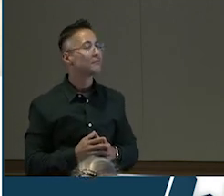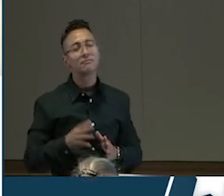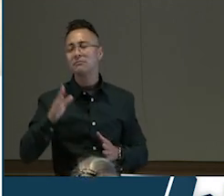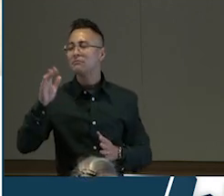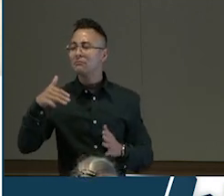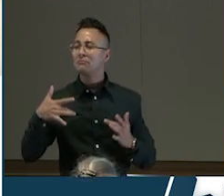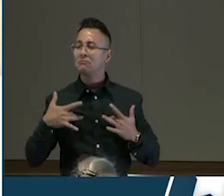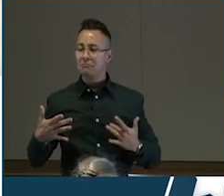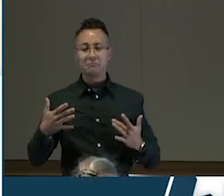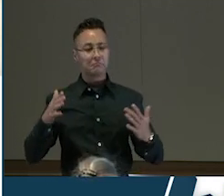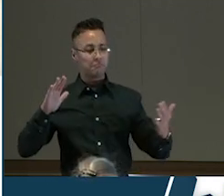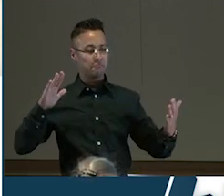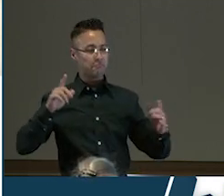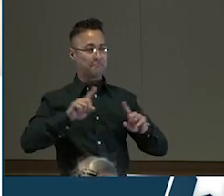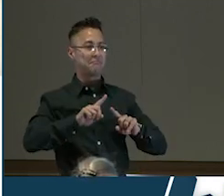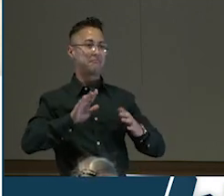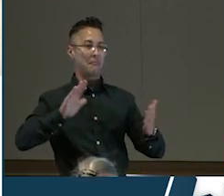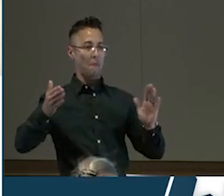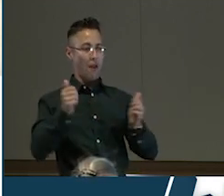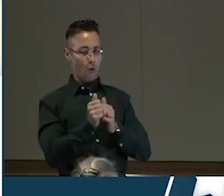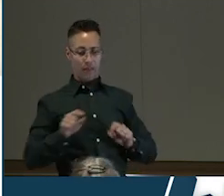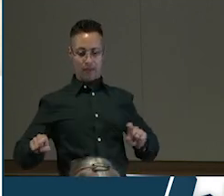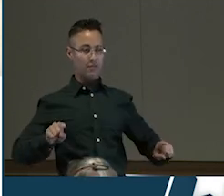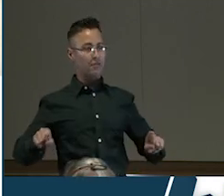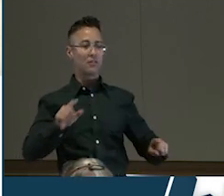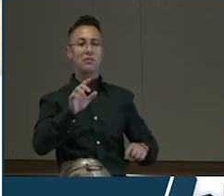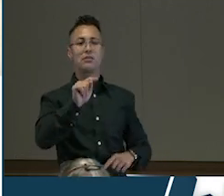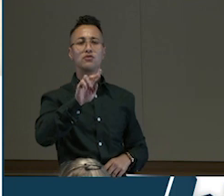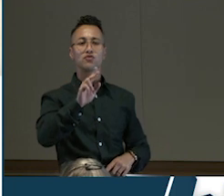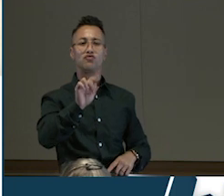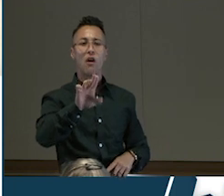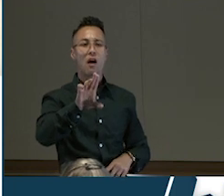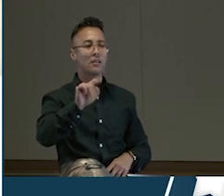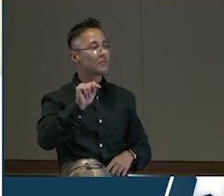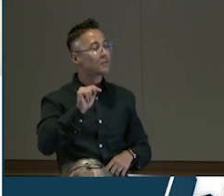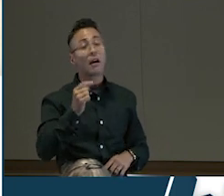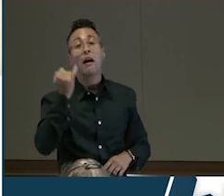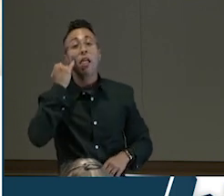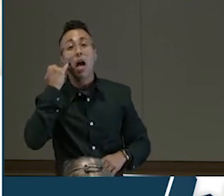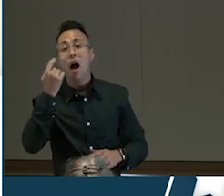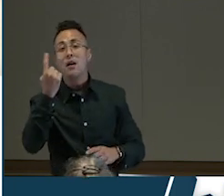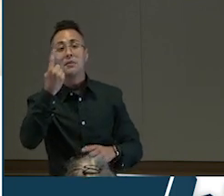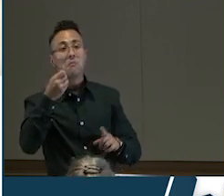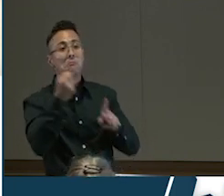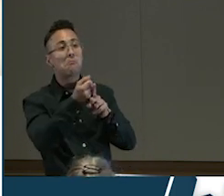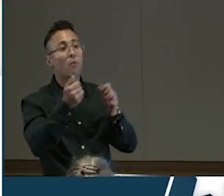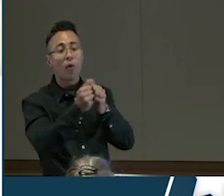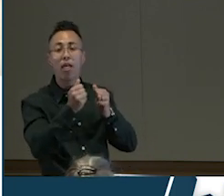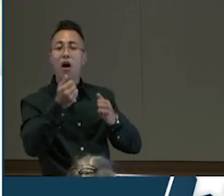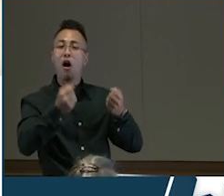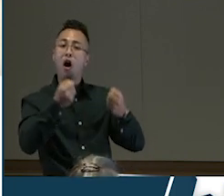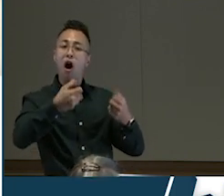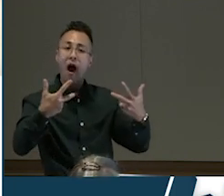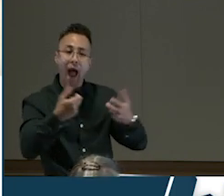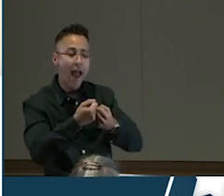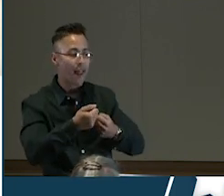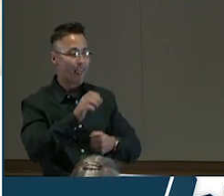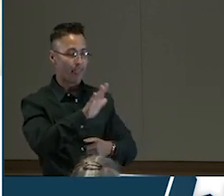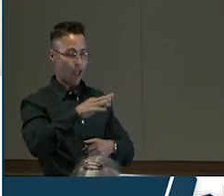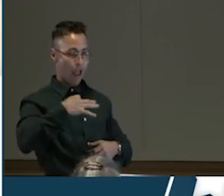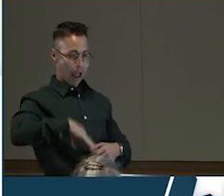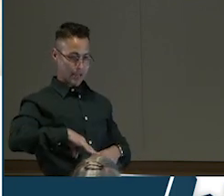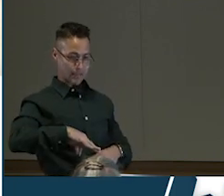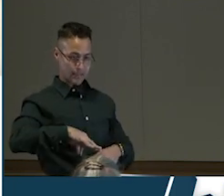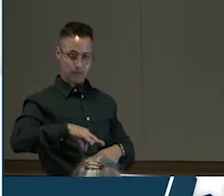generally what most people are going to do, unless they had something like a car accident where the assets were the individuals